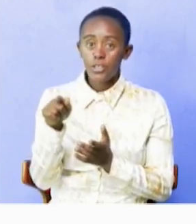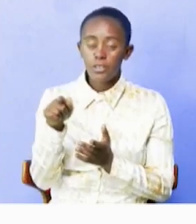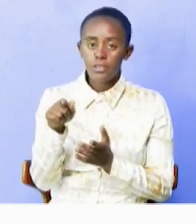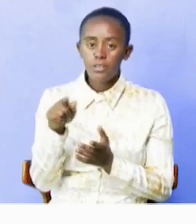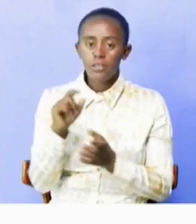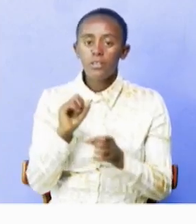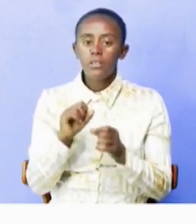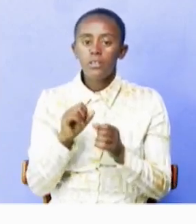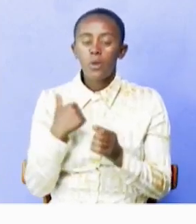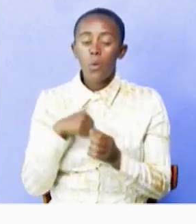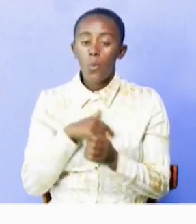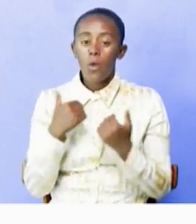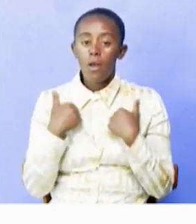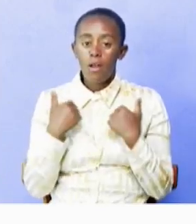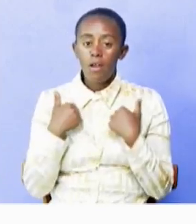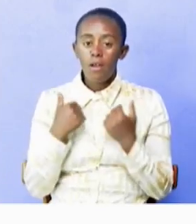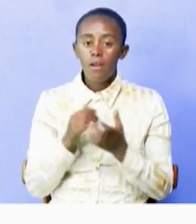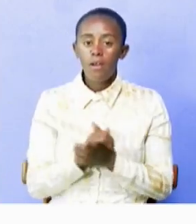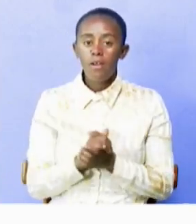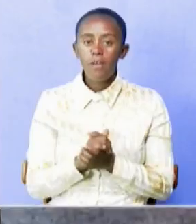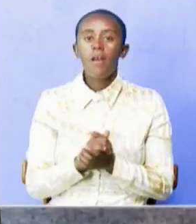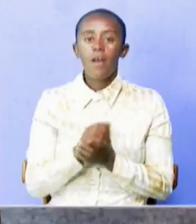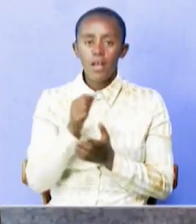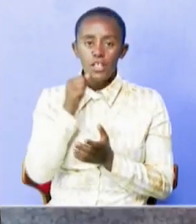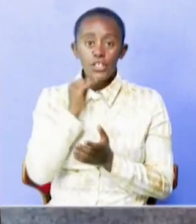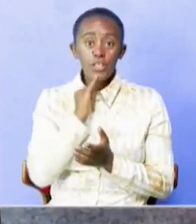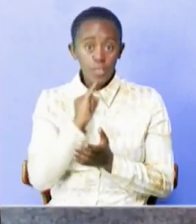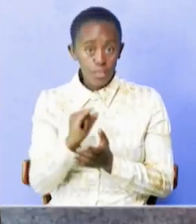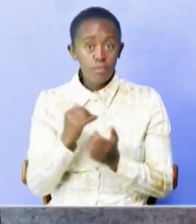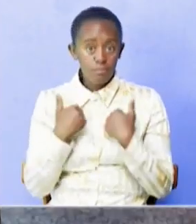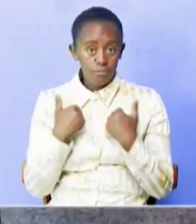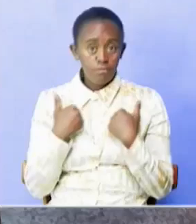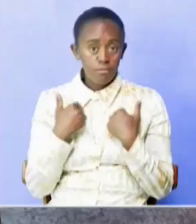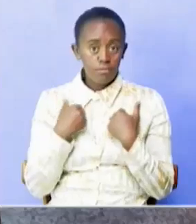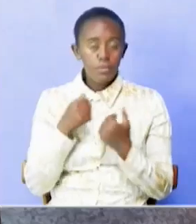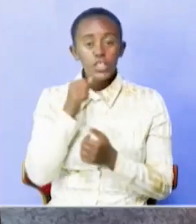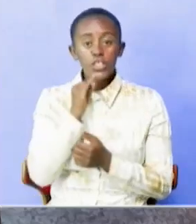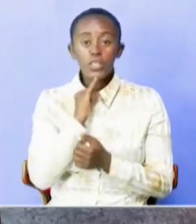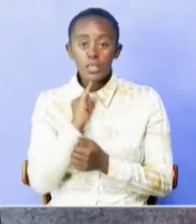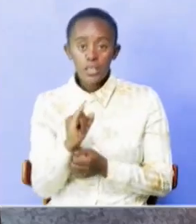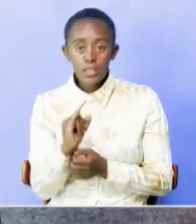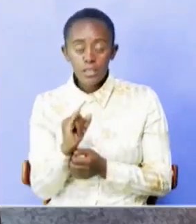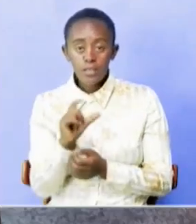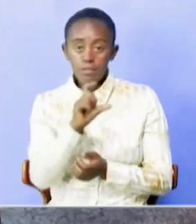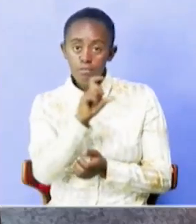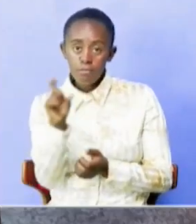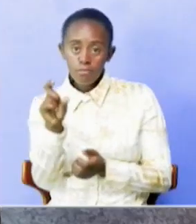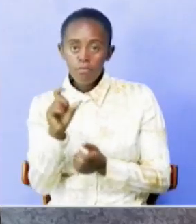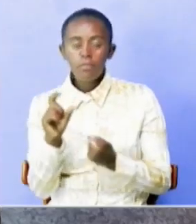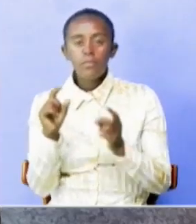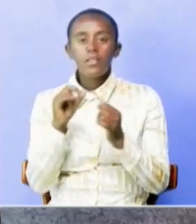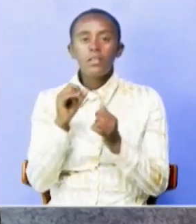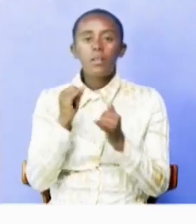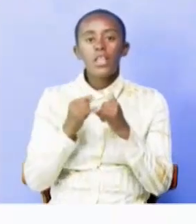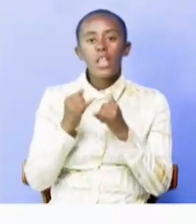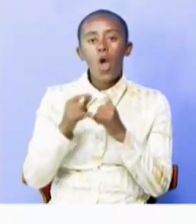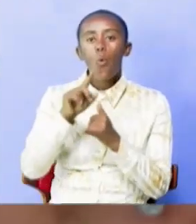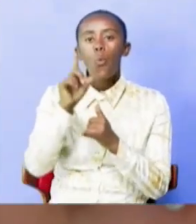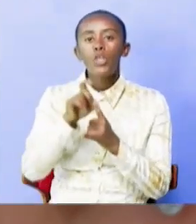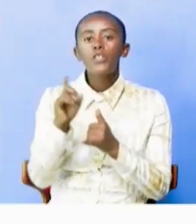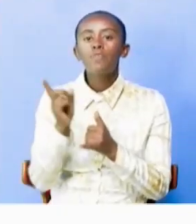So we have she is here. She is here. Then our tag question should be